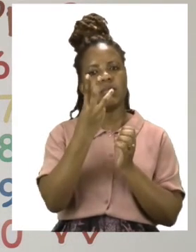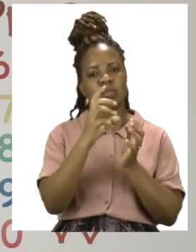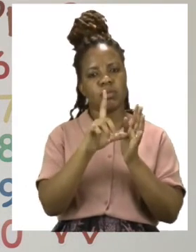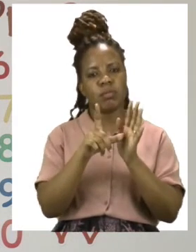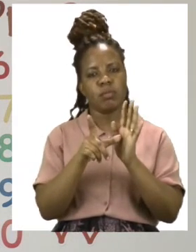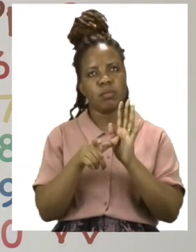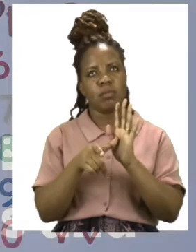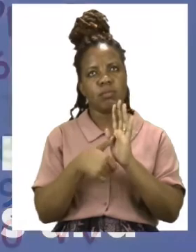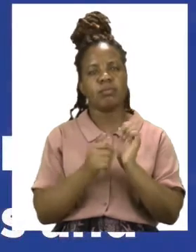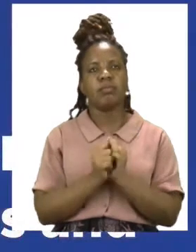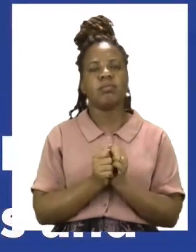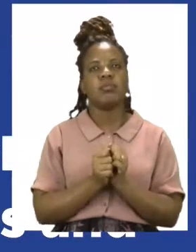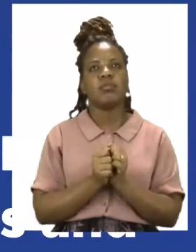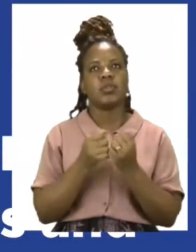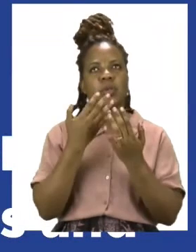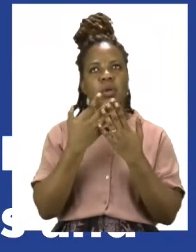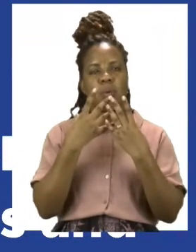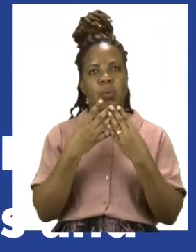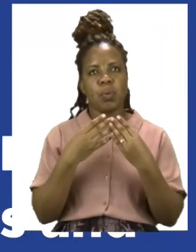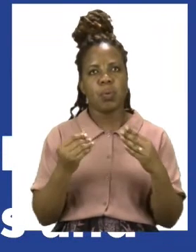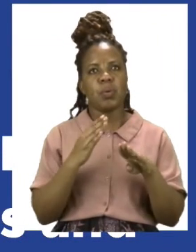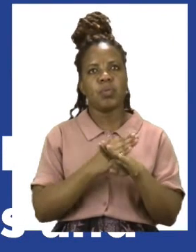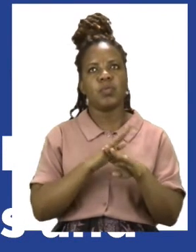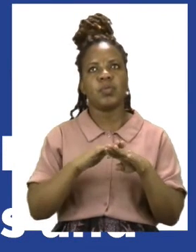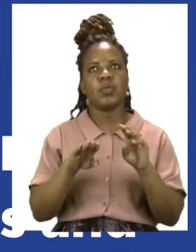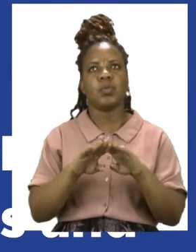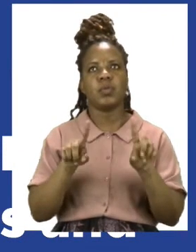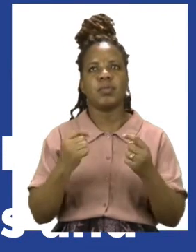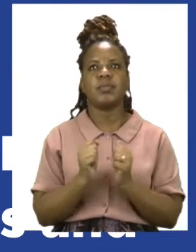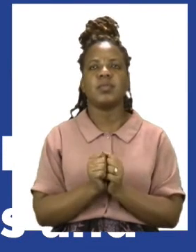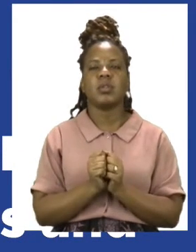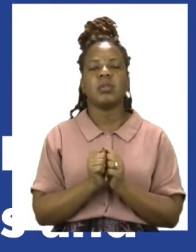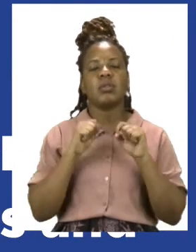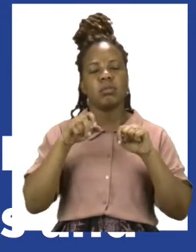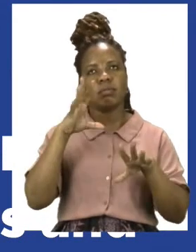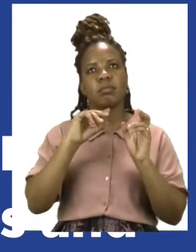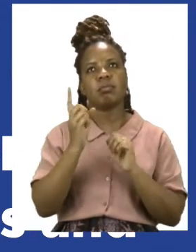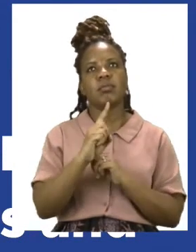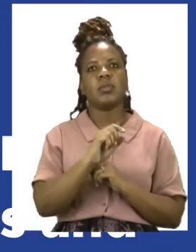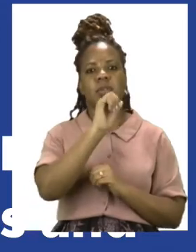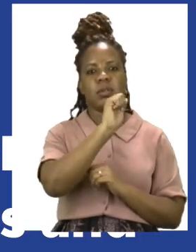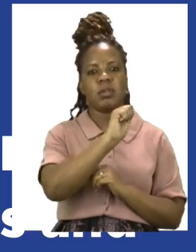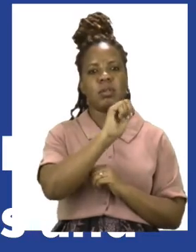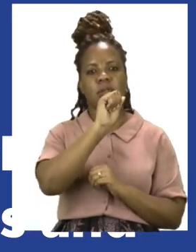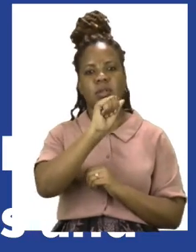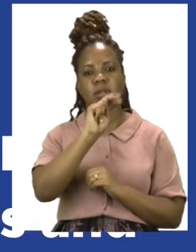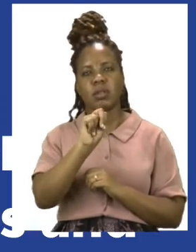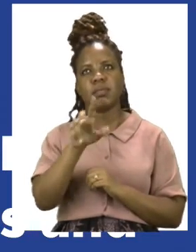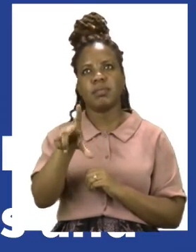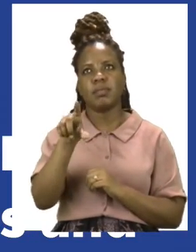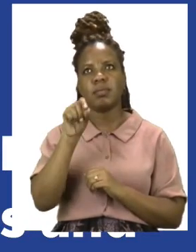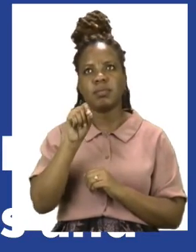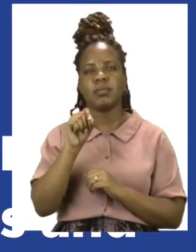are dry before you touch anything else. For today's lesson, we will be talking about articles